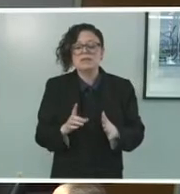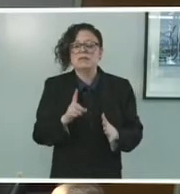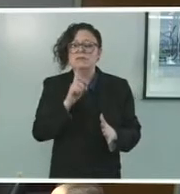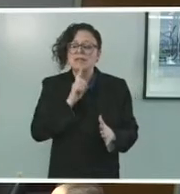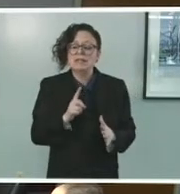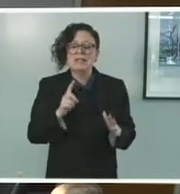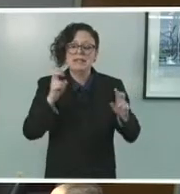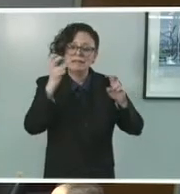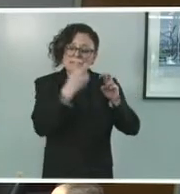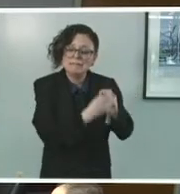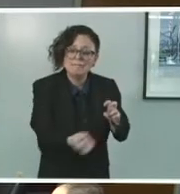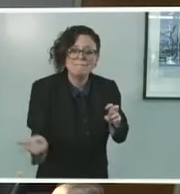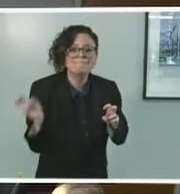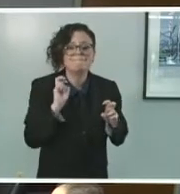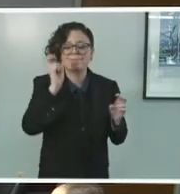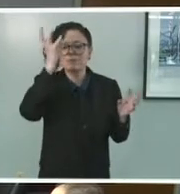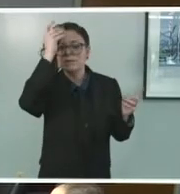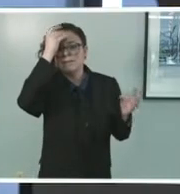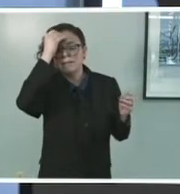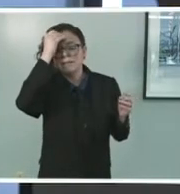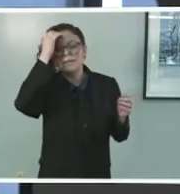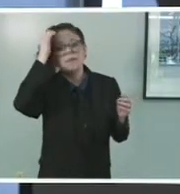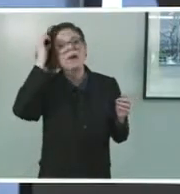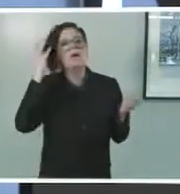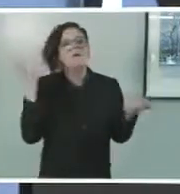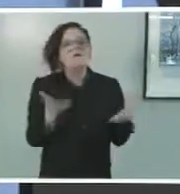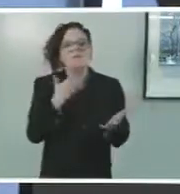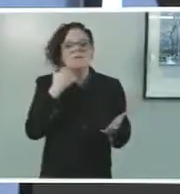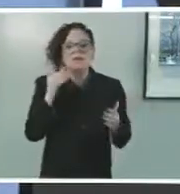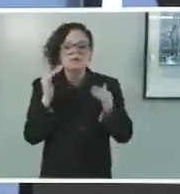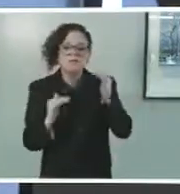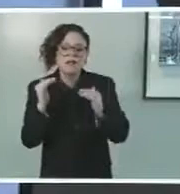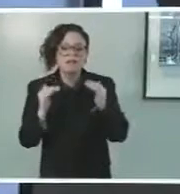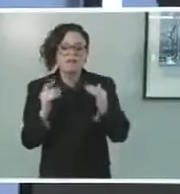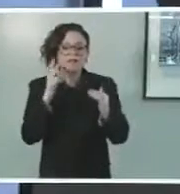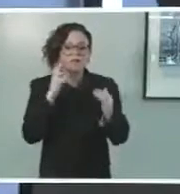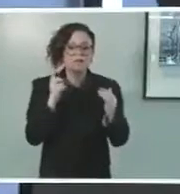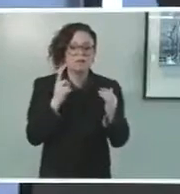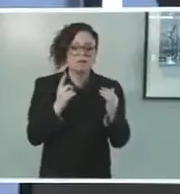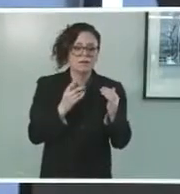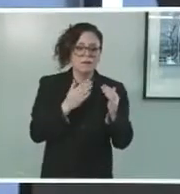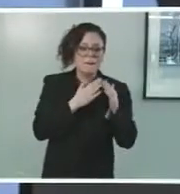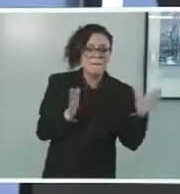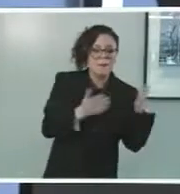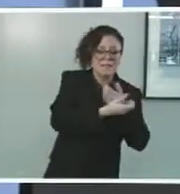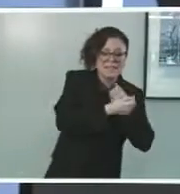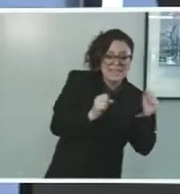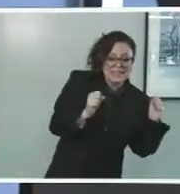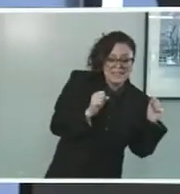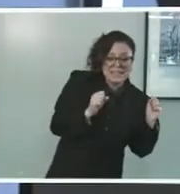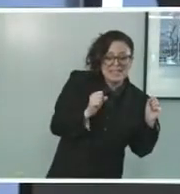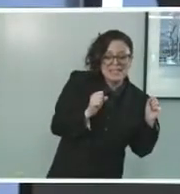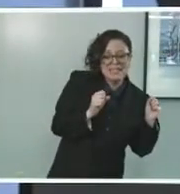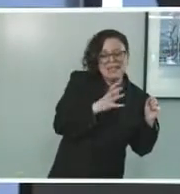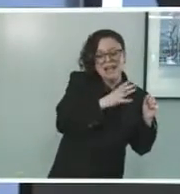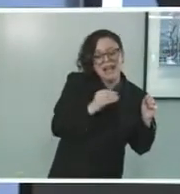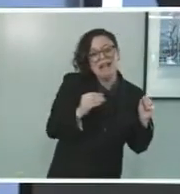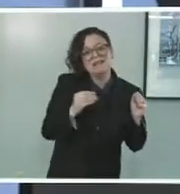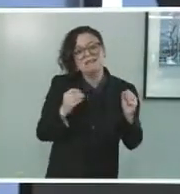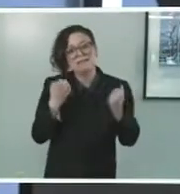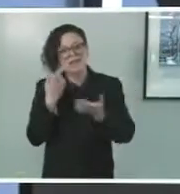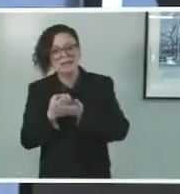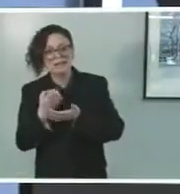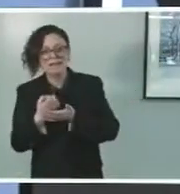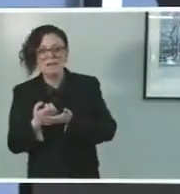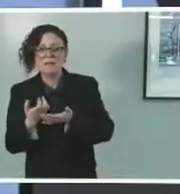between what they considered public safety and maintaining some degree of economic reality. And within that,